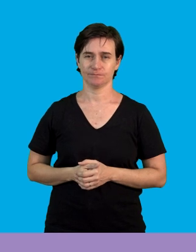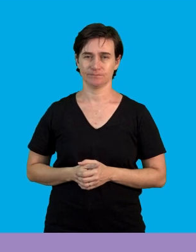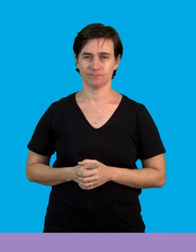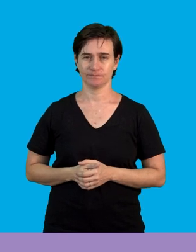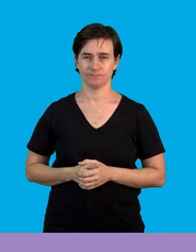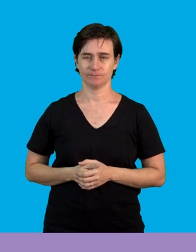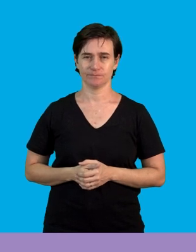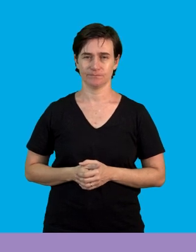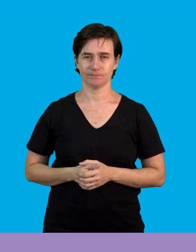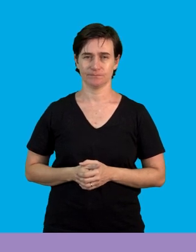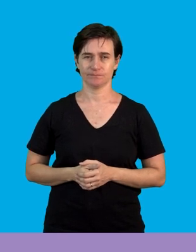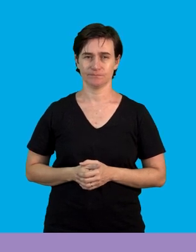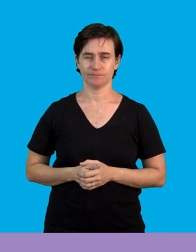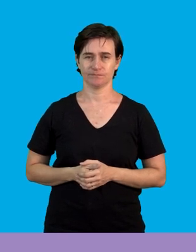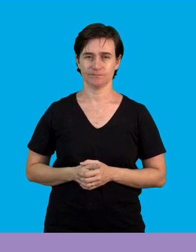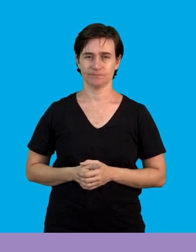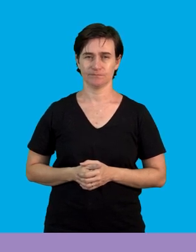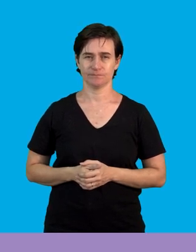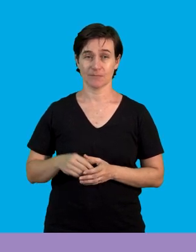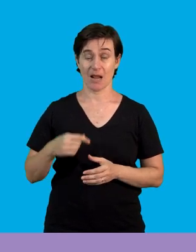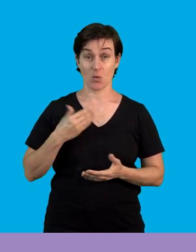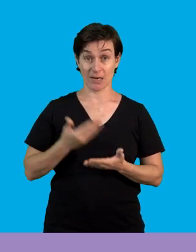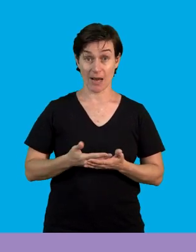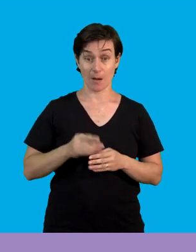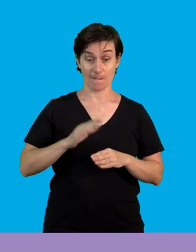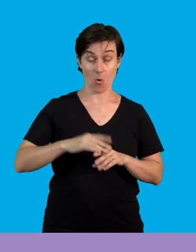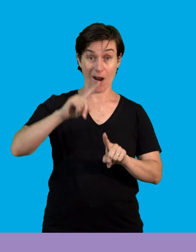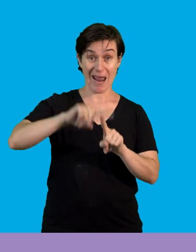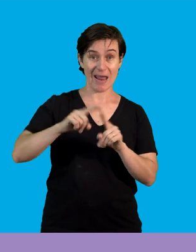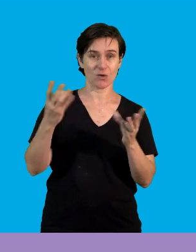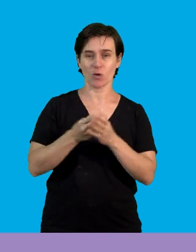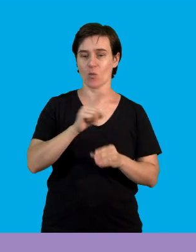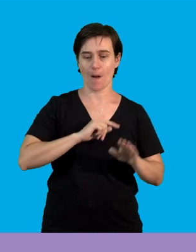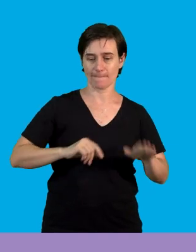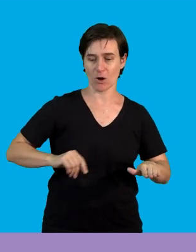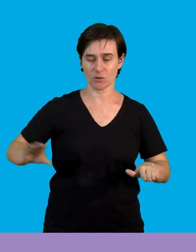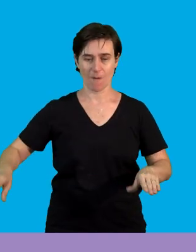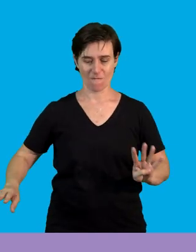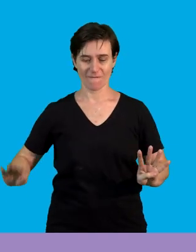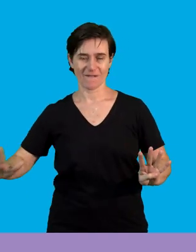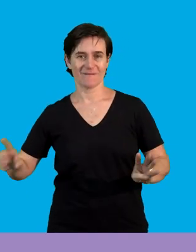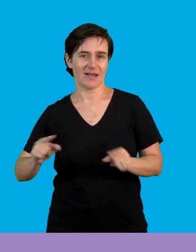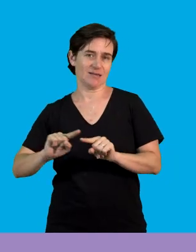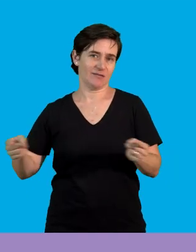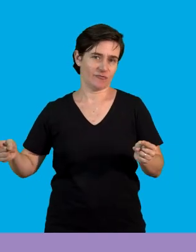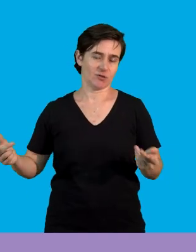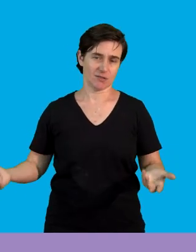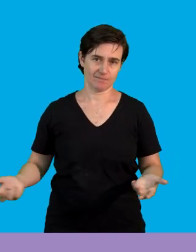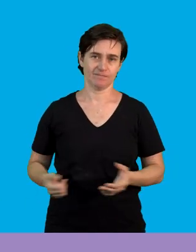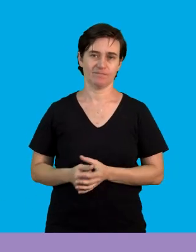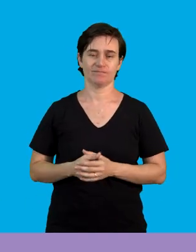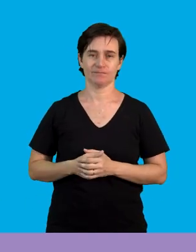3/5. We cannot add them anymore because at this stage, we're just looking at like